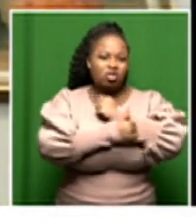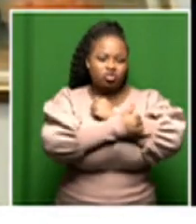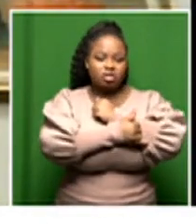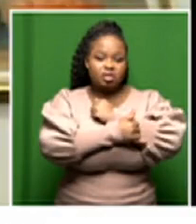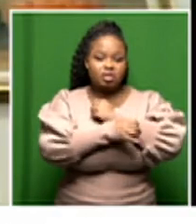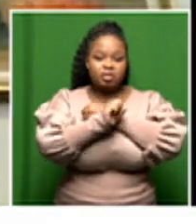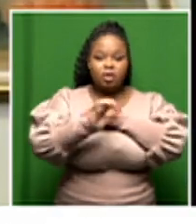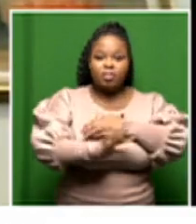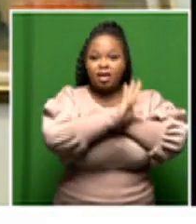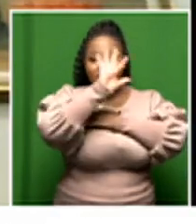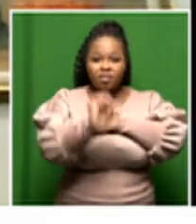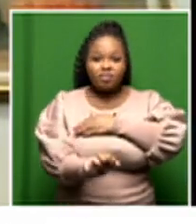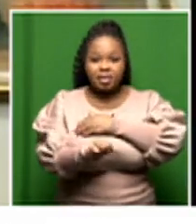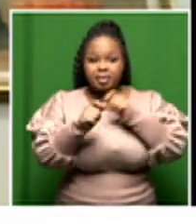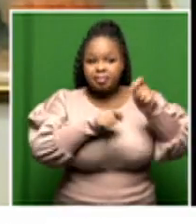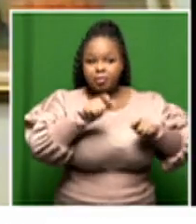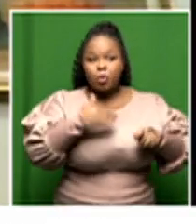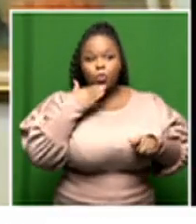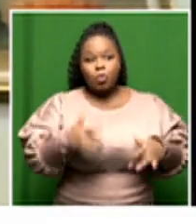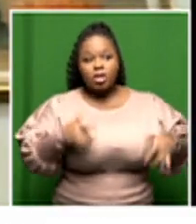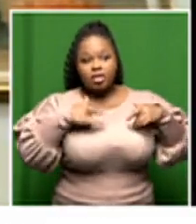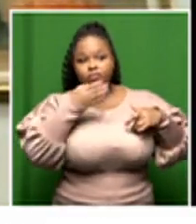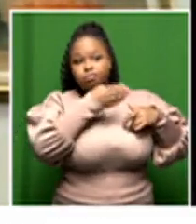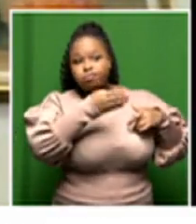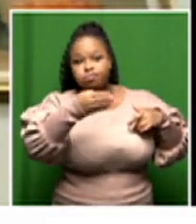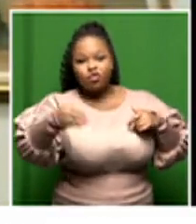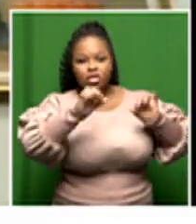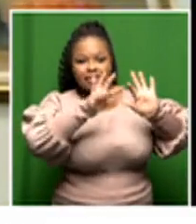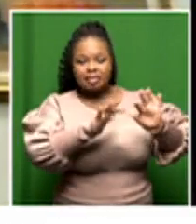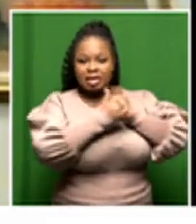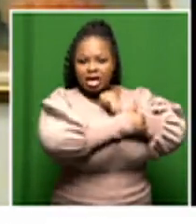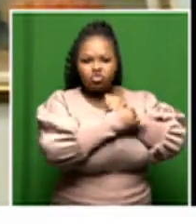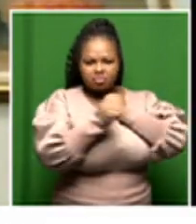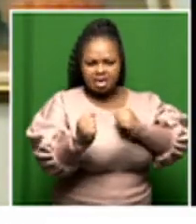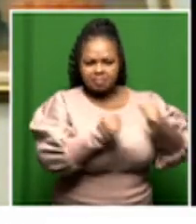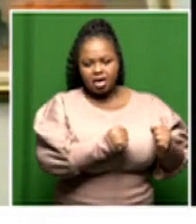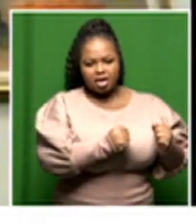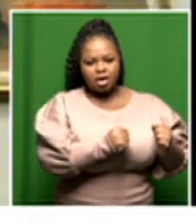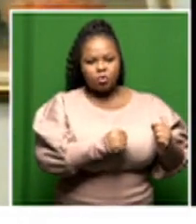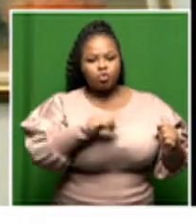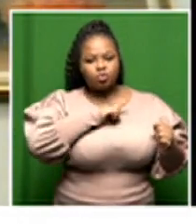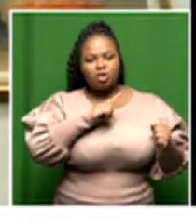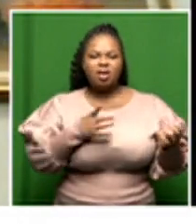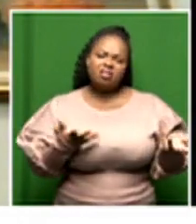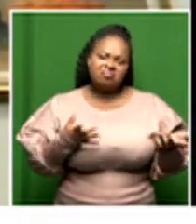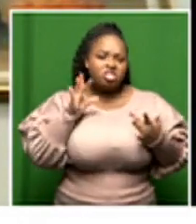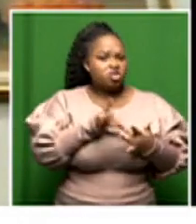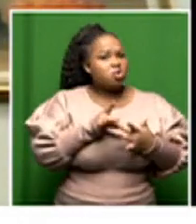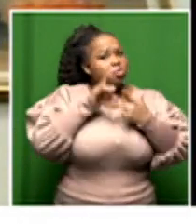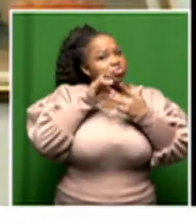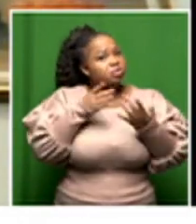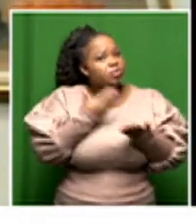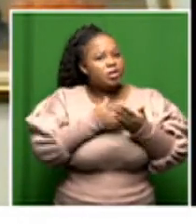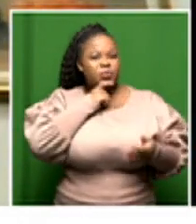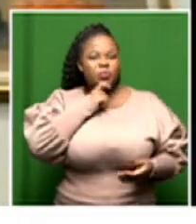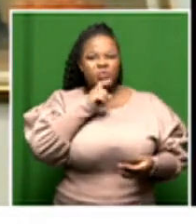South Africans living there permanently as honorary consuls. It's an option we can